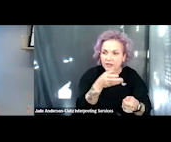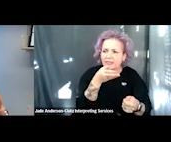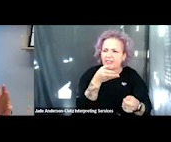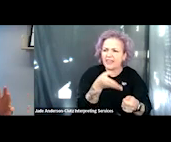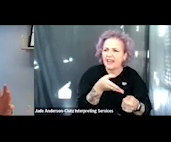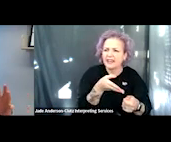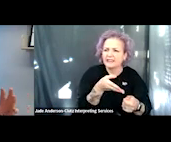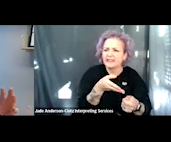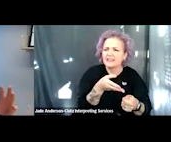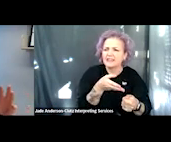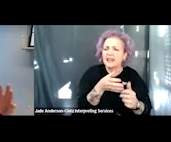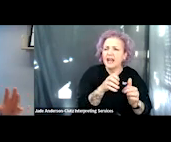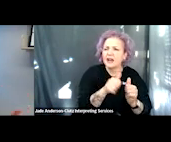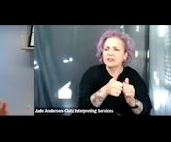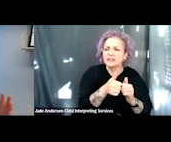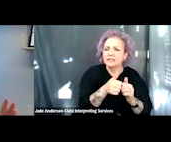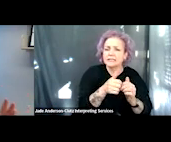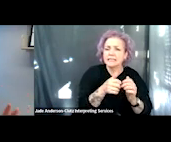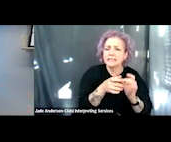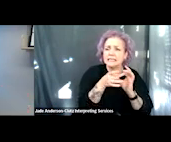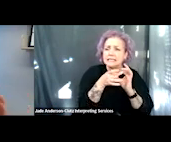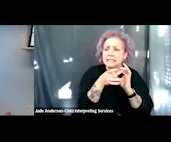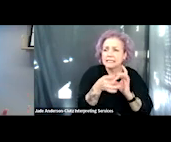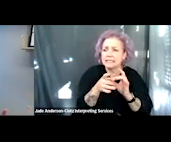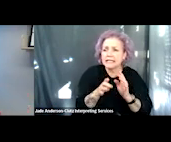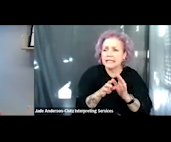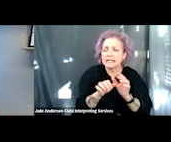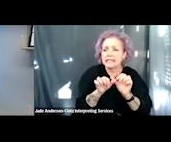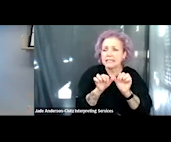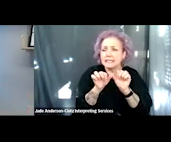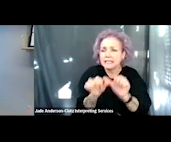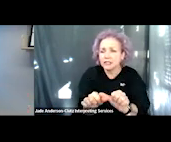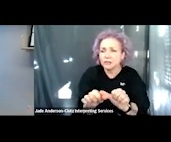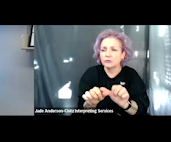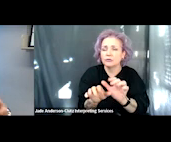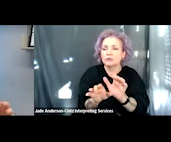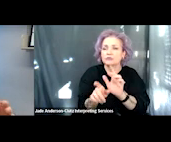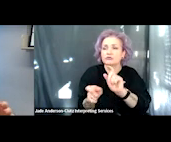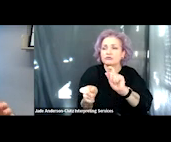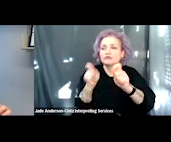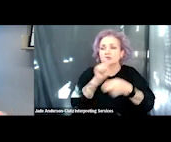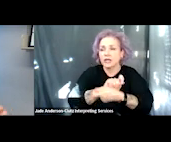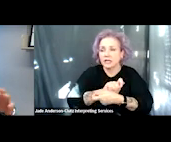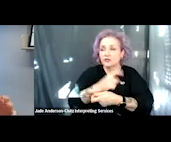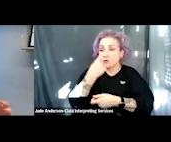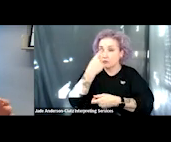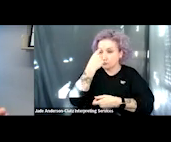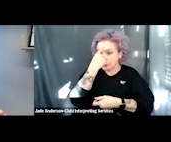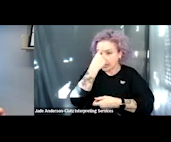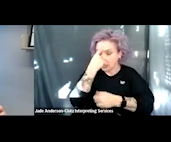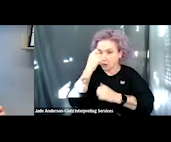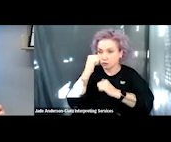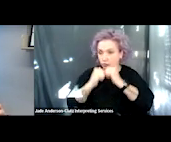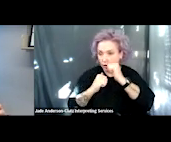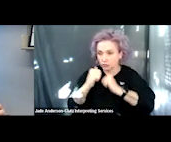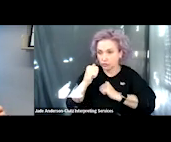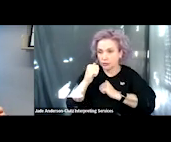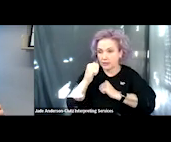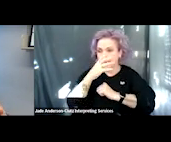symptoms, and different individuals experience different things. And so the idea here is not necessarily